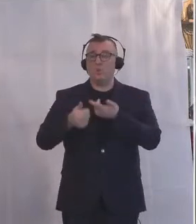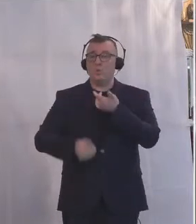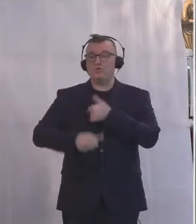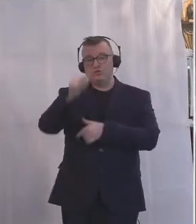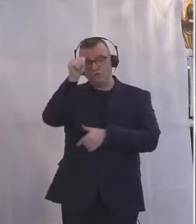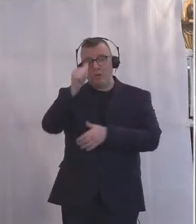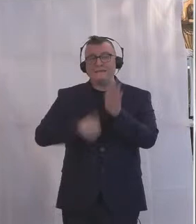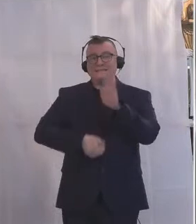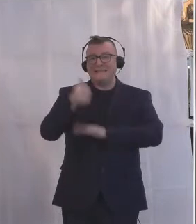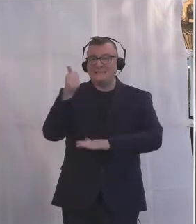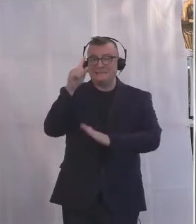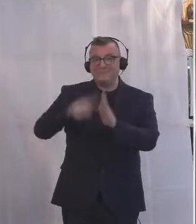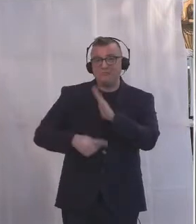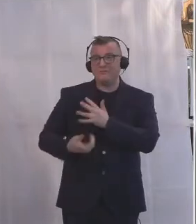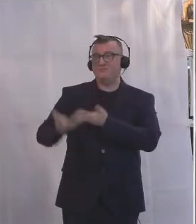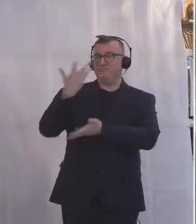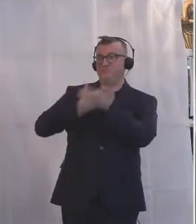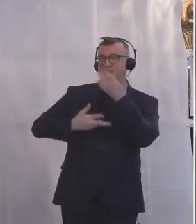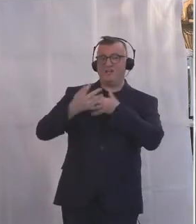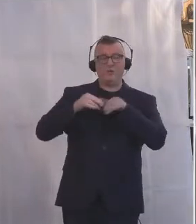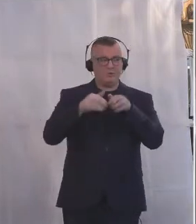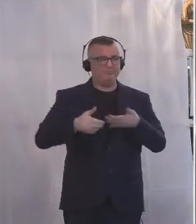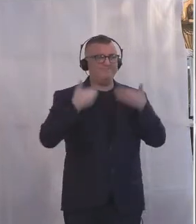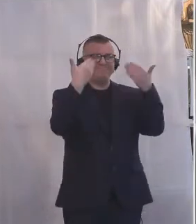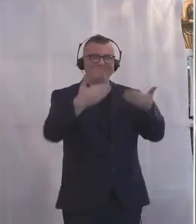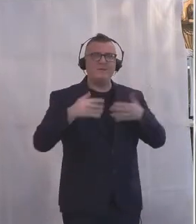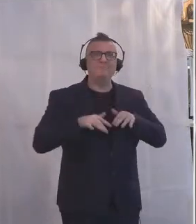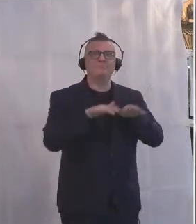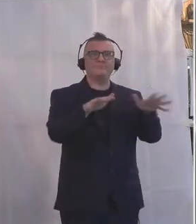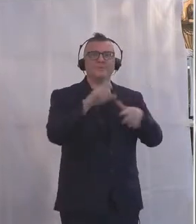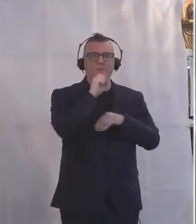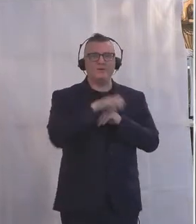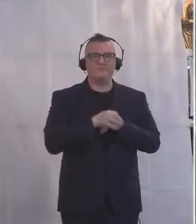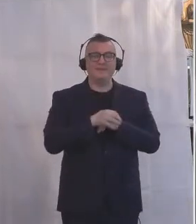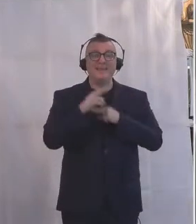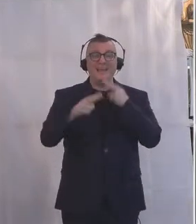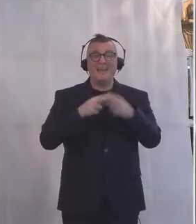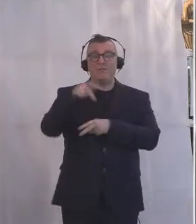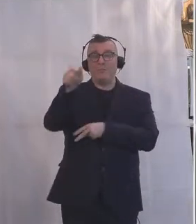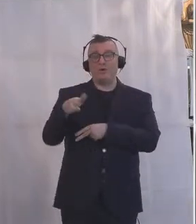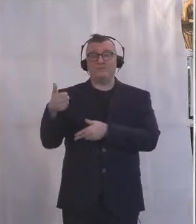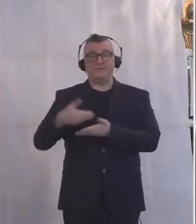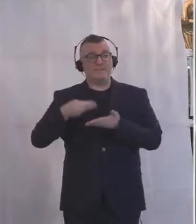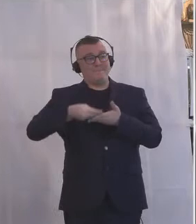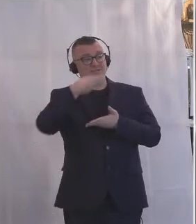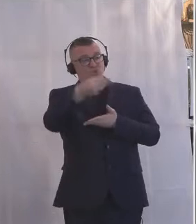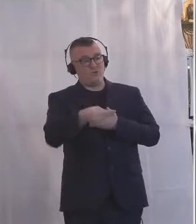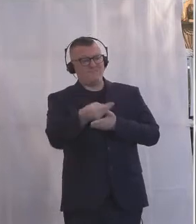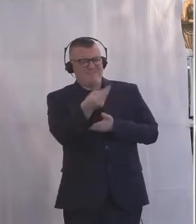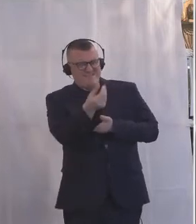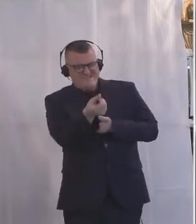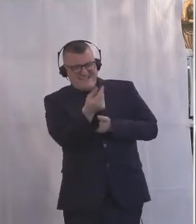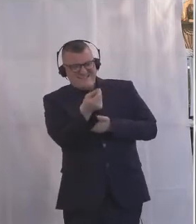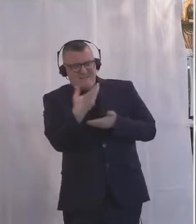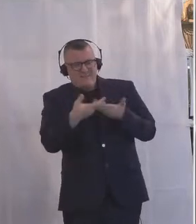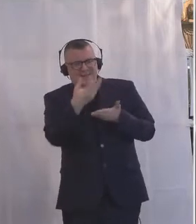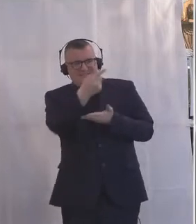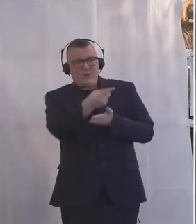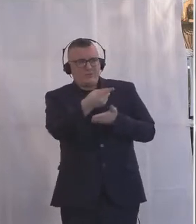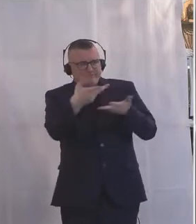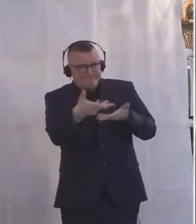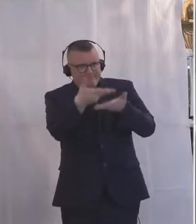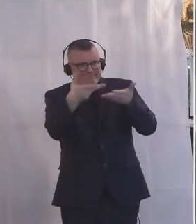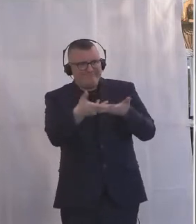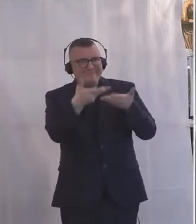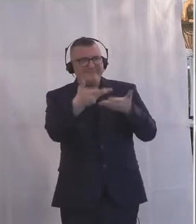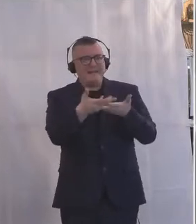and experience that you need, and then you can pass that forward. Just because you help someone else, if you pass on a candle and you light someone else's candle with